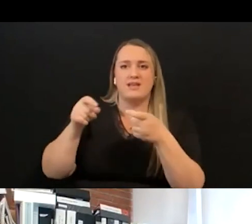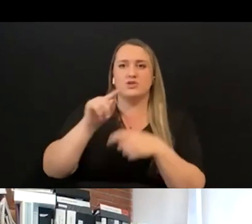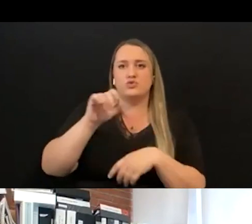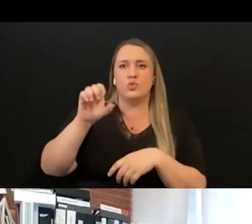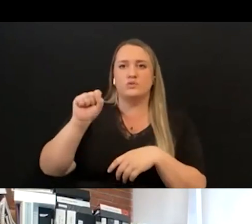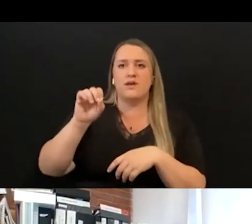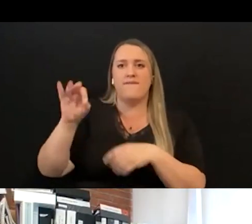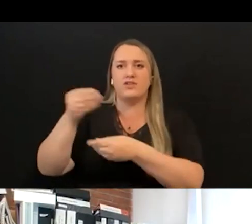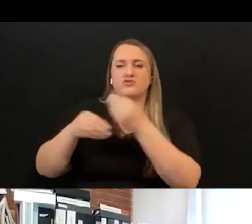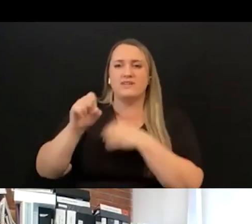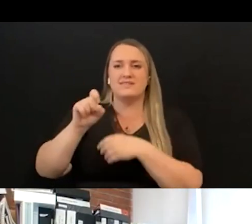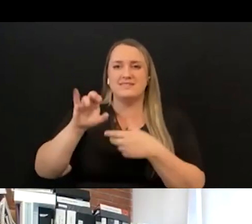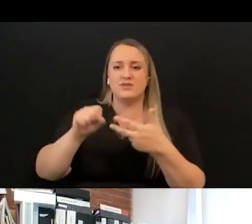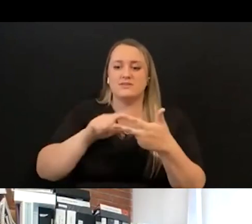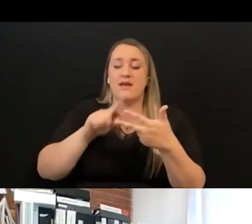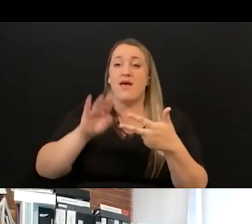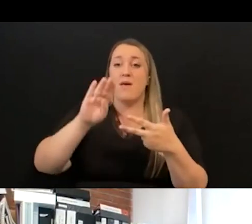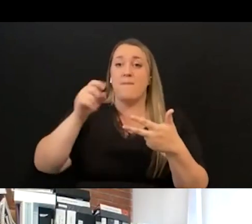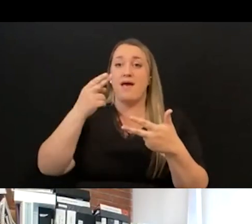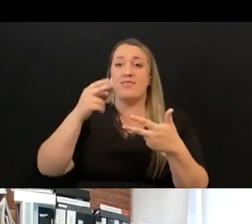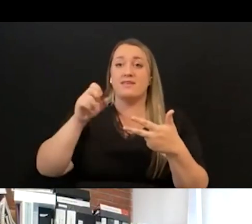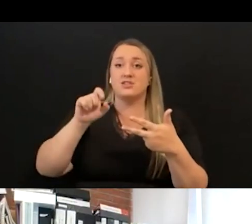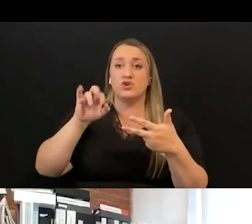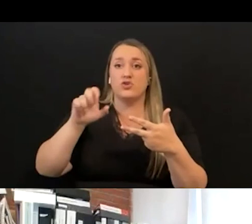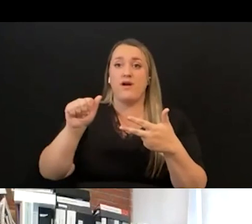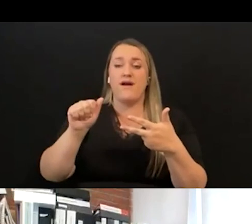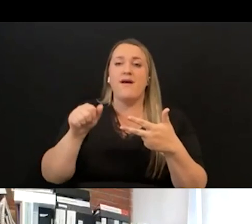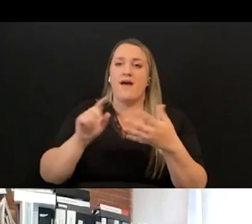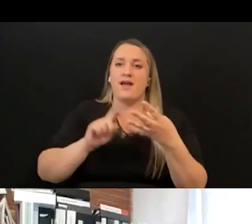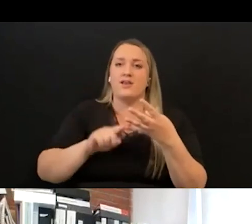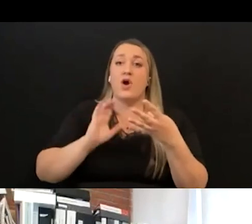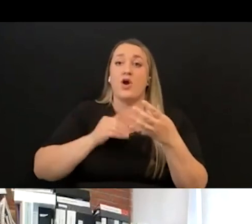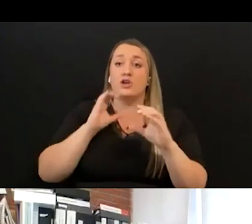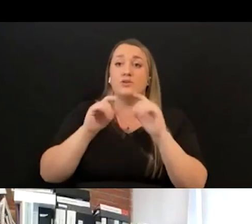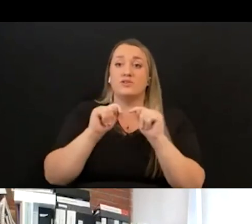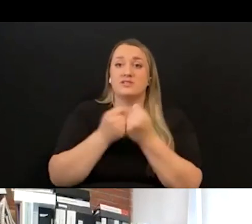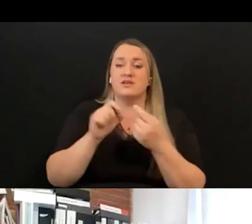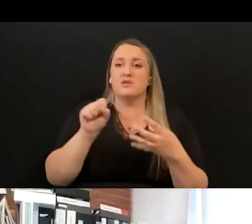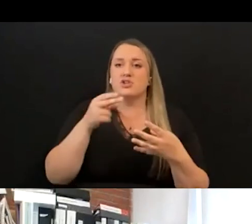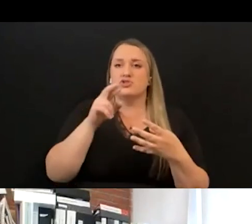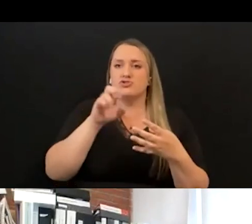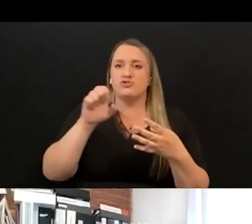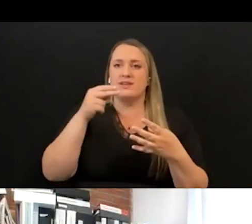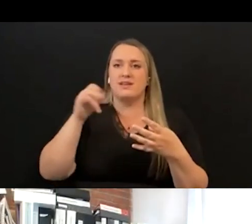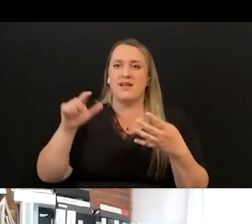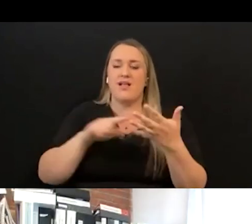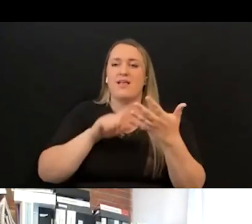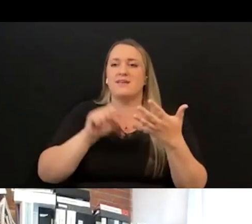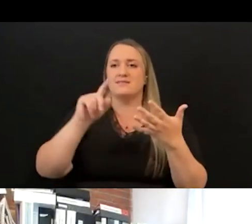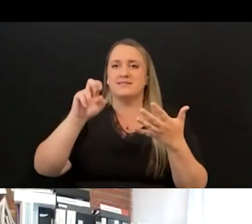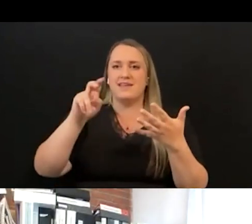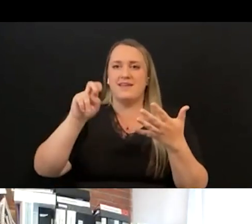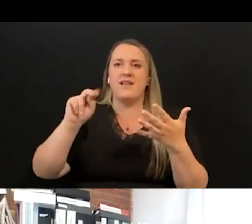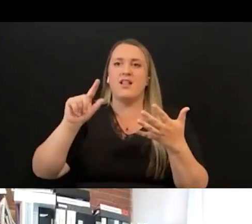operations manager, Beth Segura, who's been behind the scenes, and our communications team, Sheree Hill and Stephen Loskatoff.